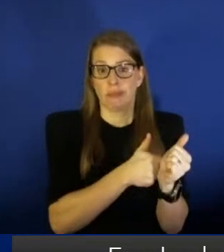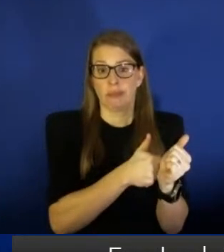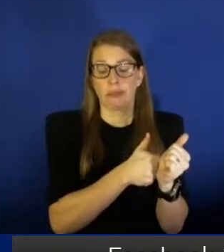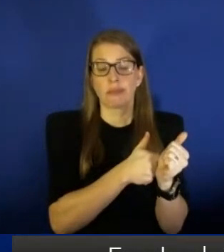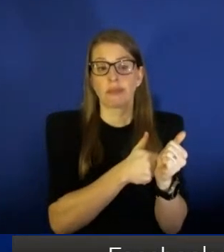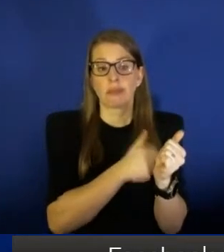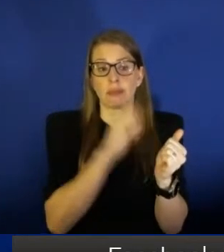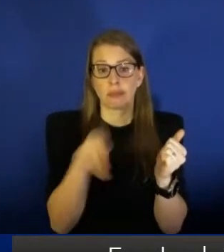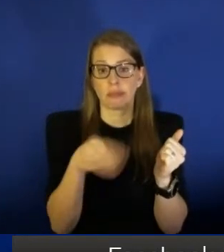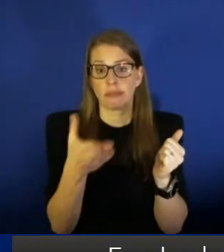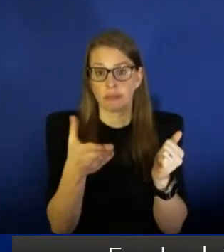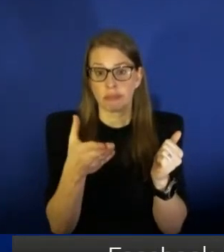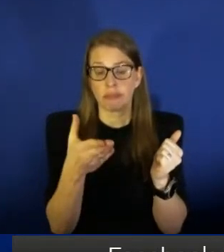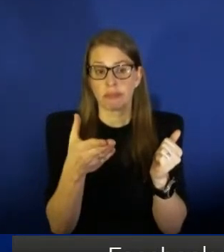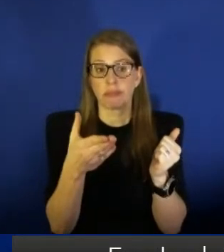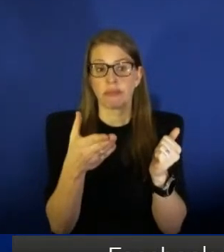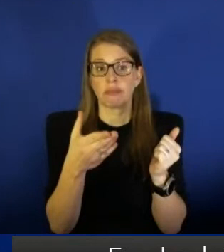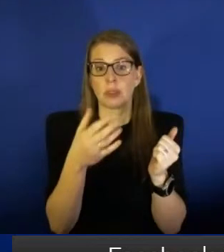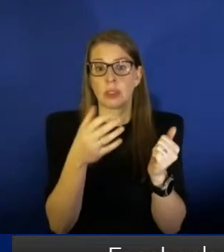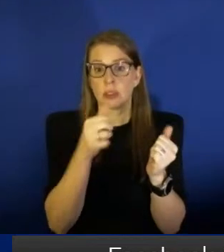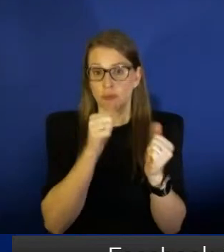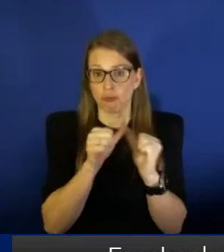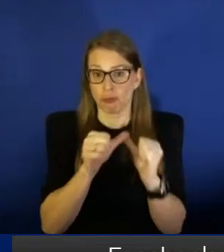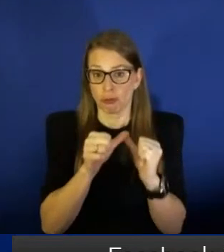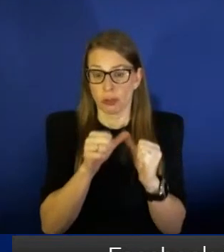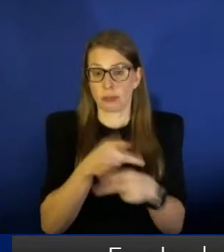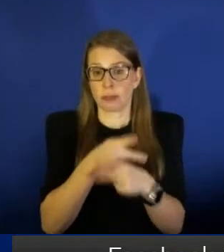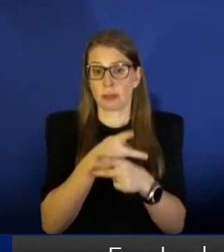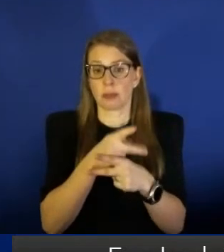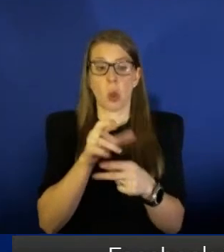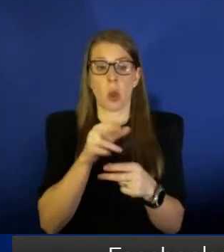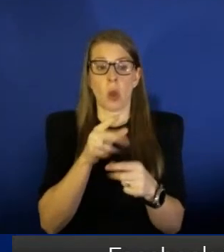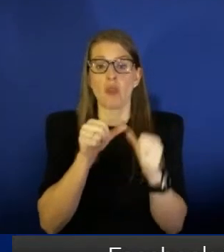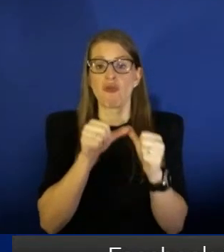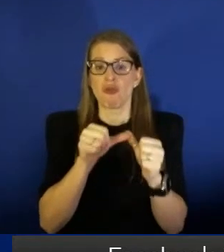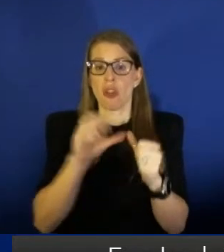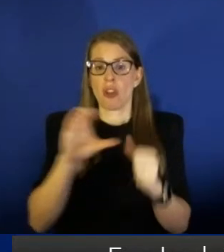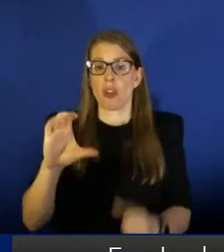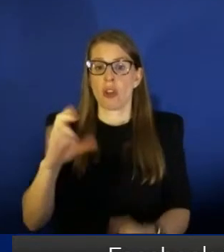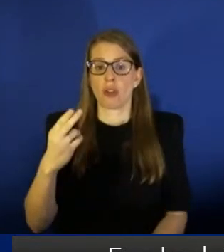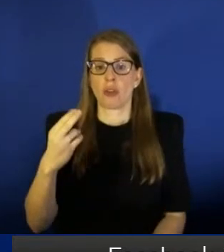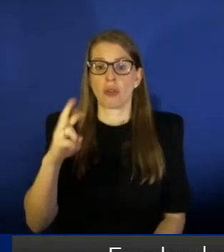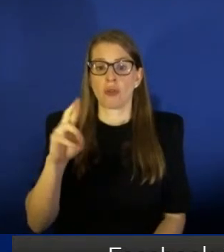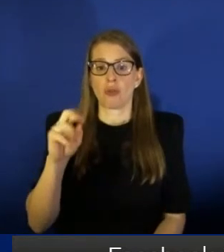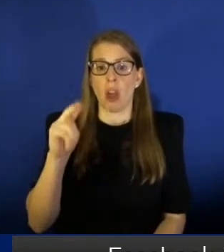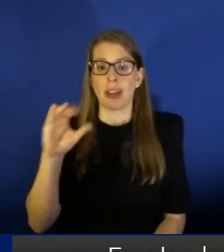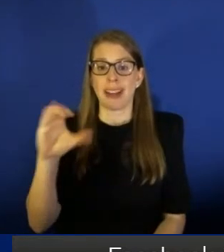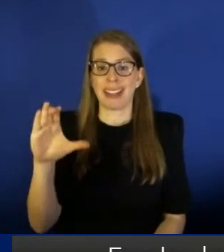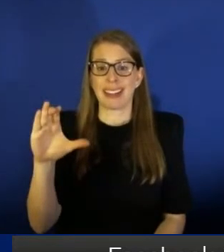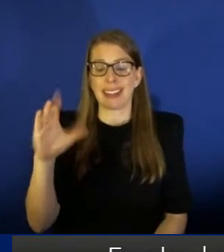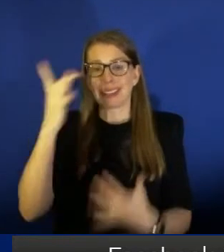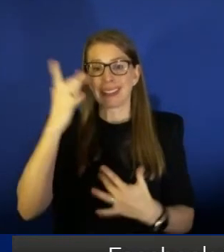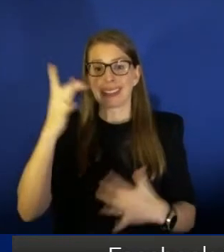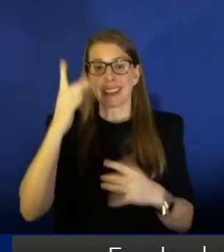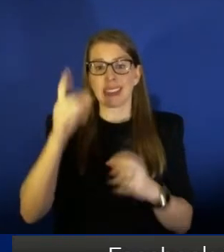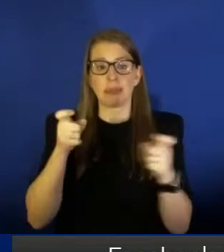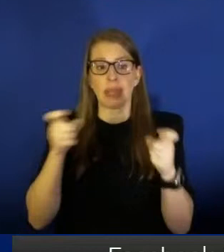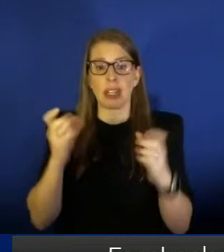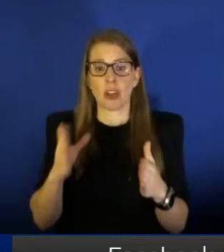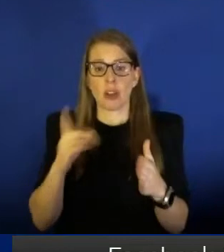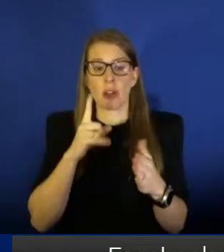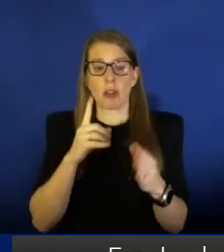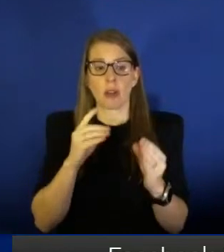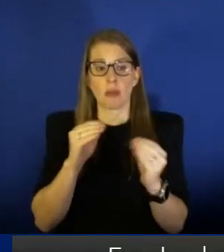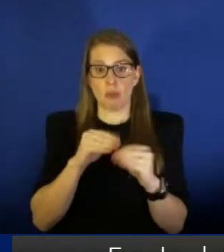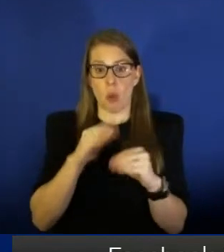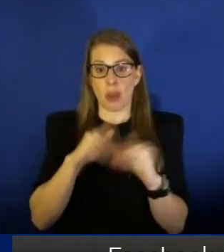chronic care or chronic disease management for more than 70